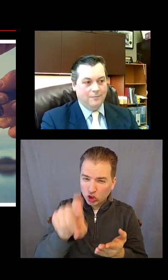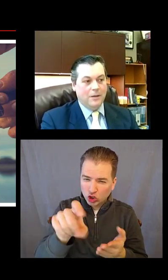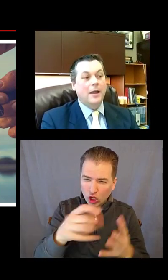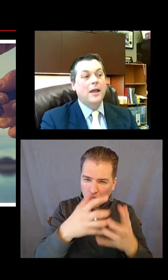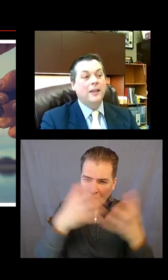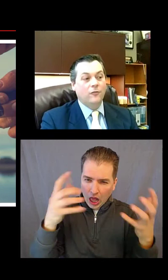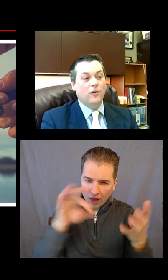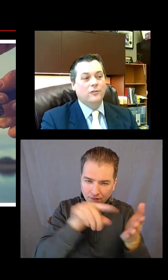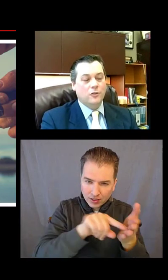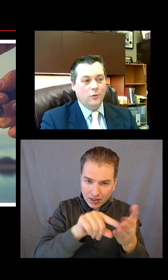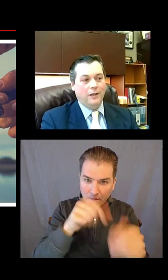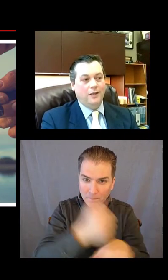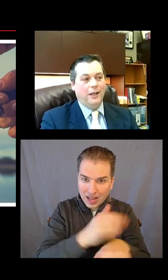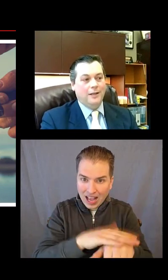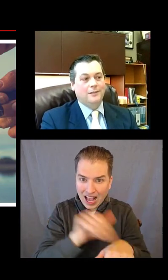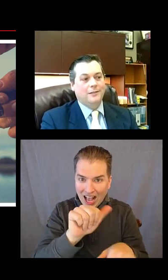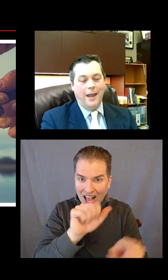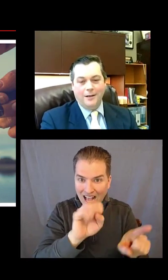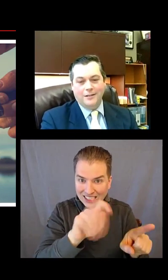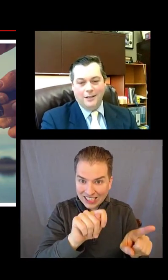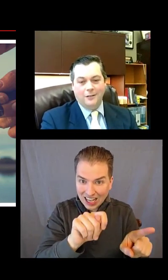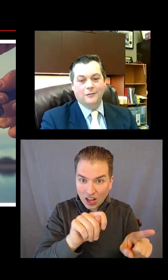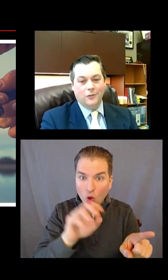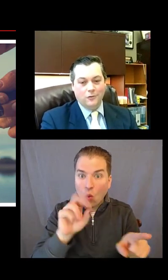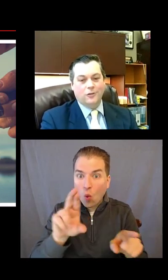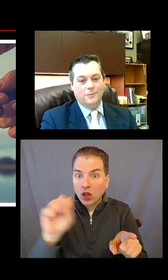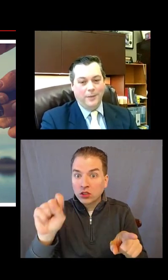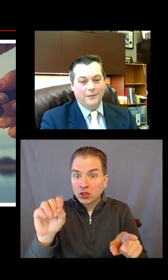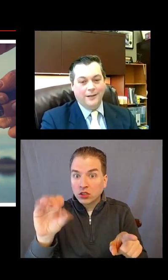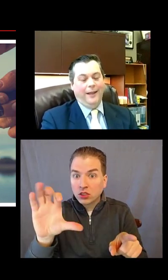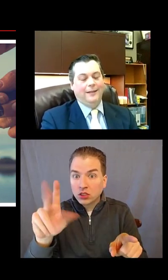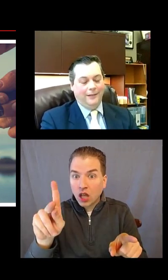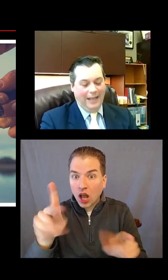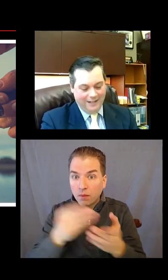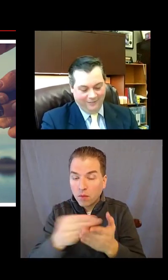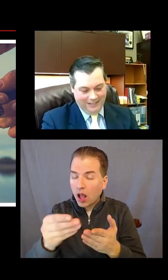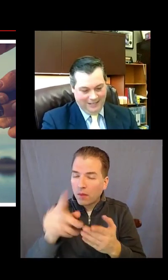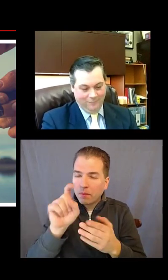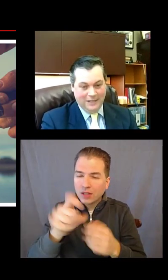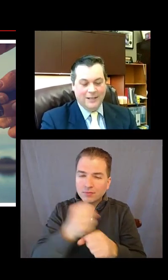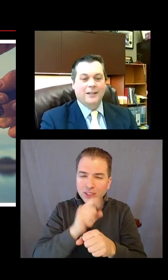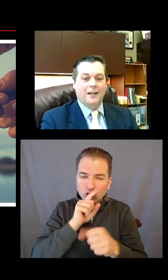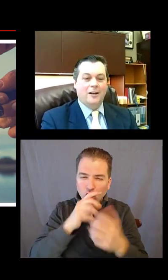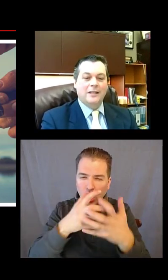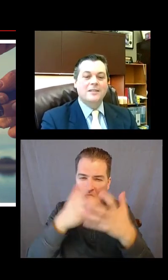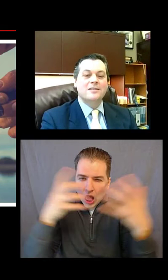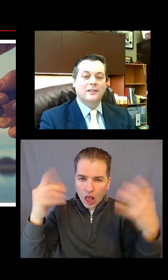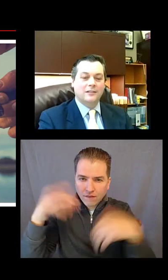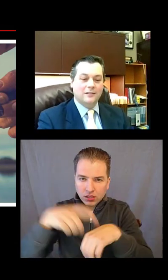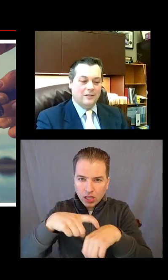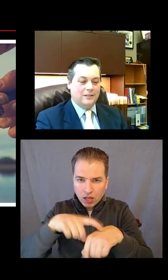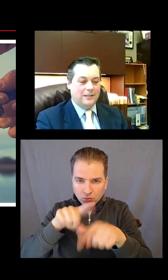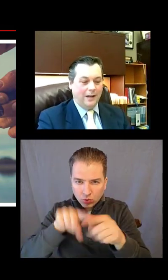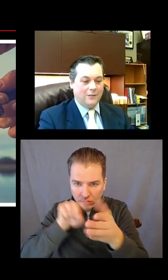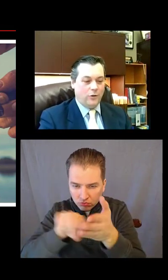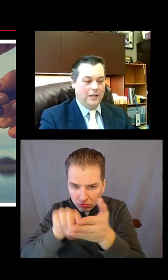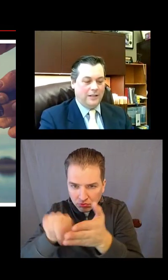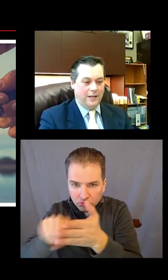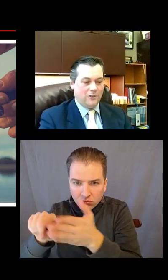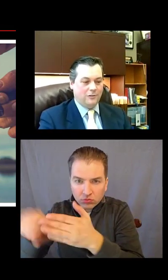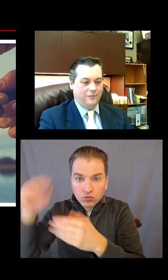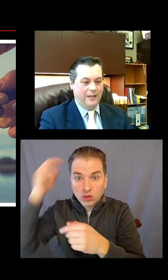of time. If you're doing a stock deal, you should spend a lot of time. In the